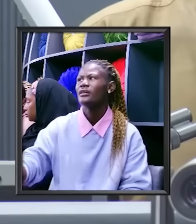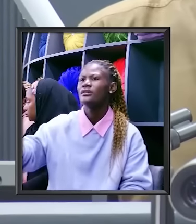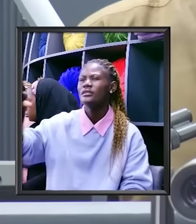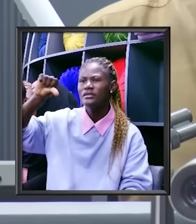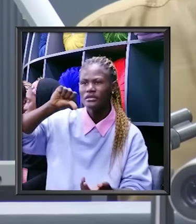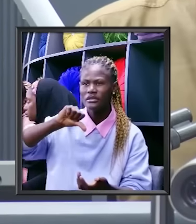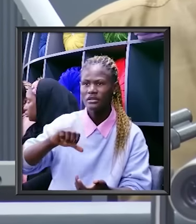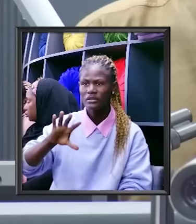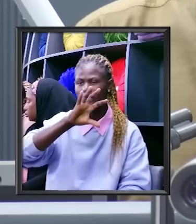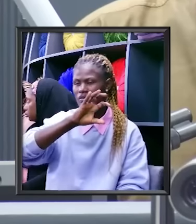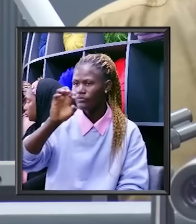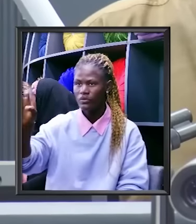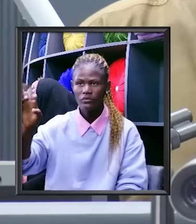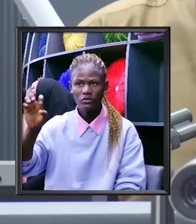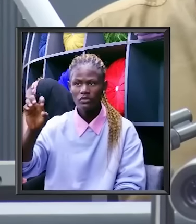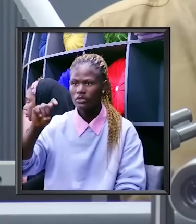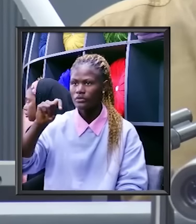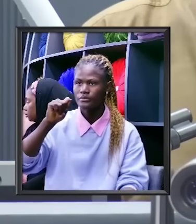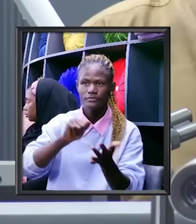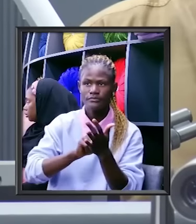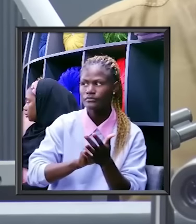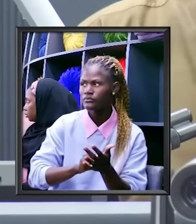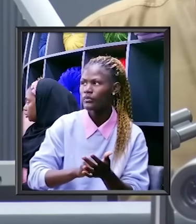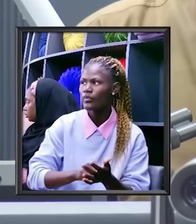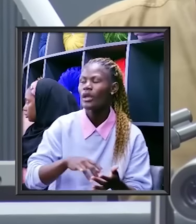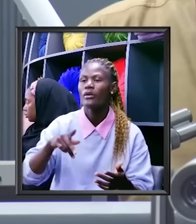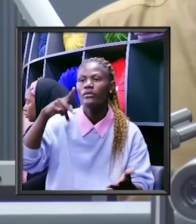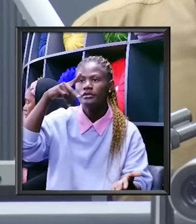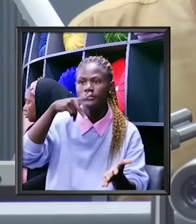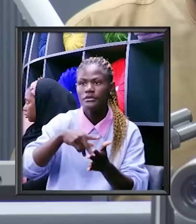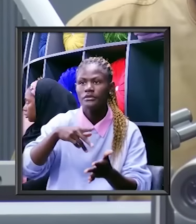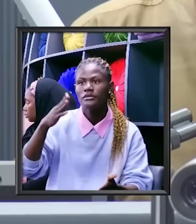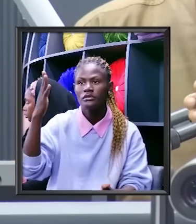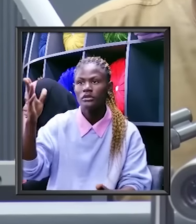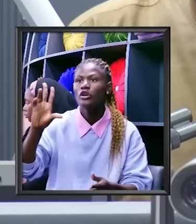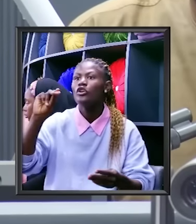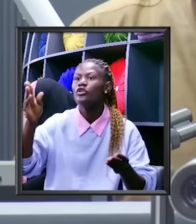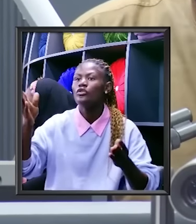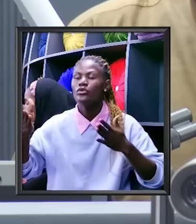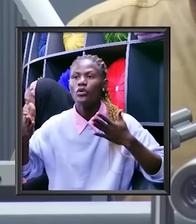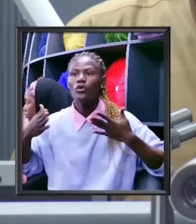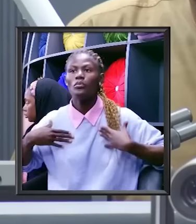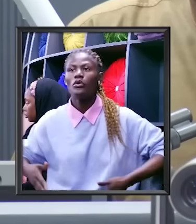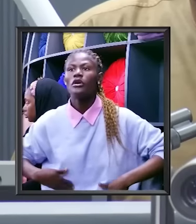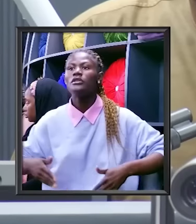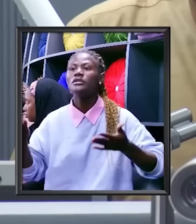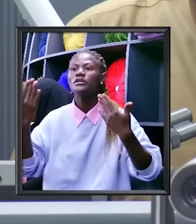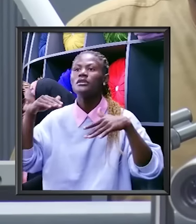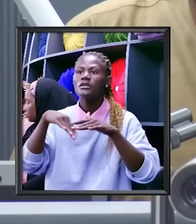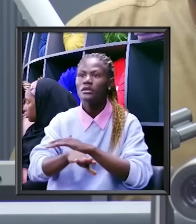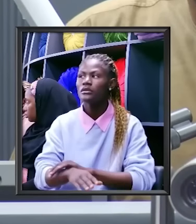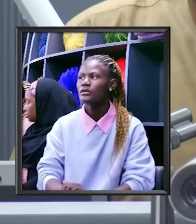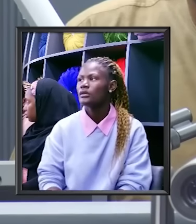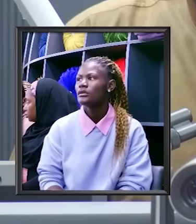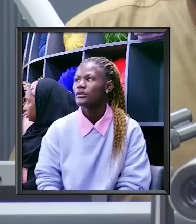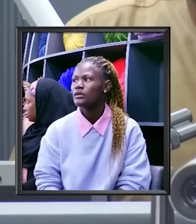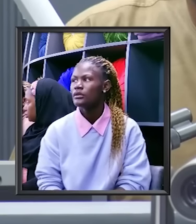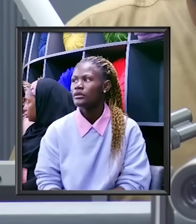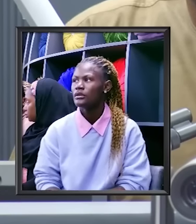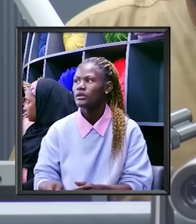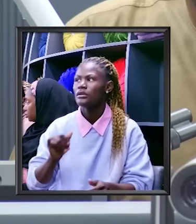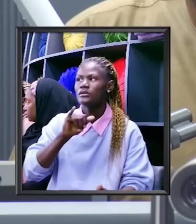you looking at it? Were you in front of the ATM machine? I was standing there. Nobody came. Nobody came in. I said, could